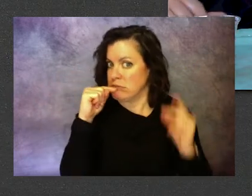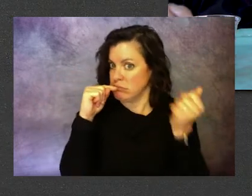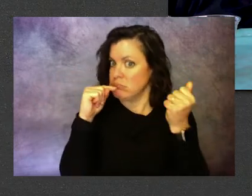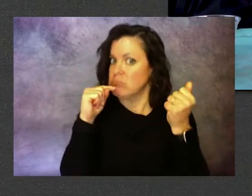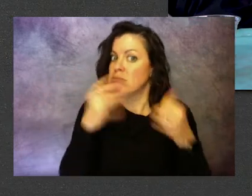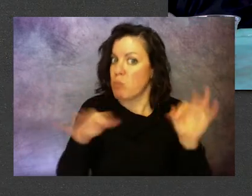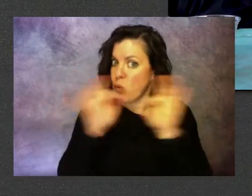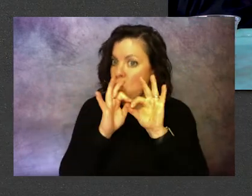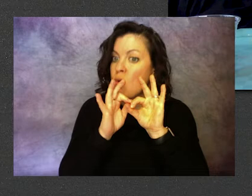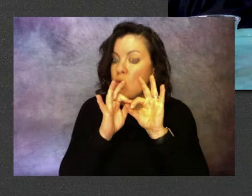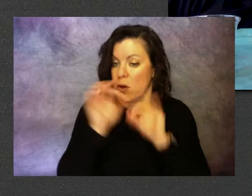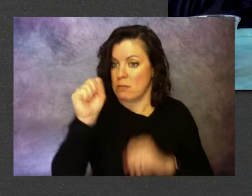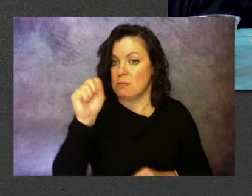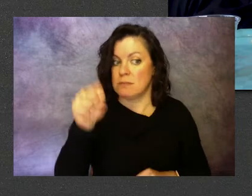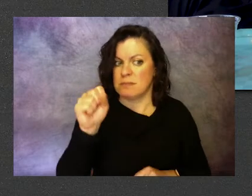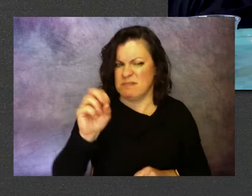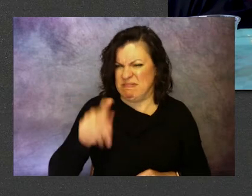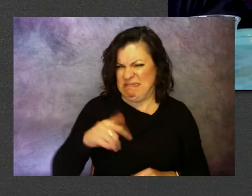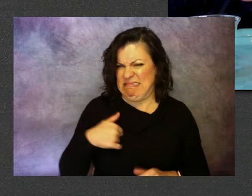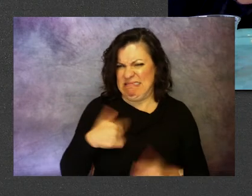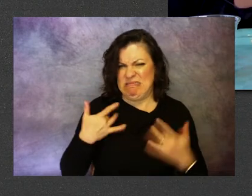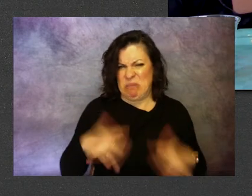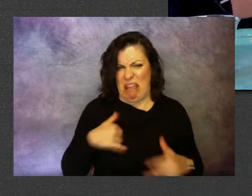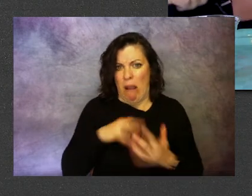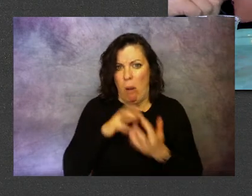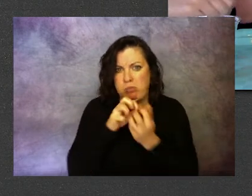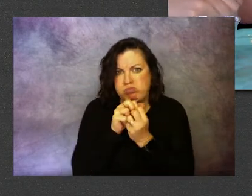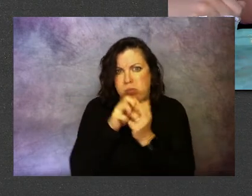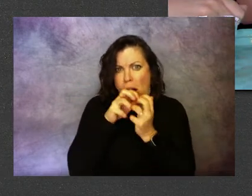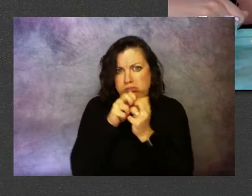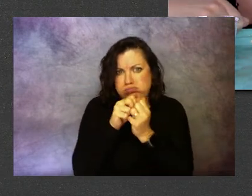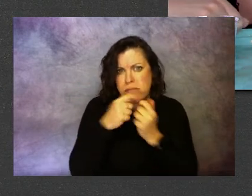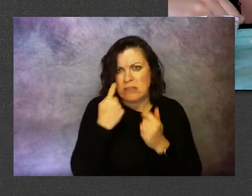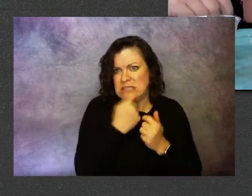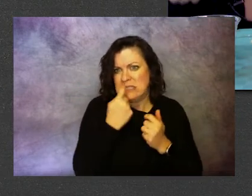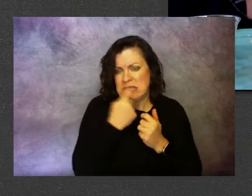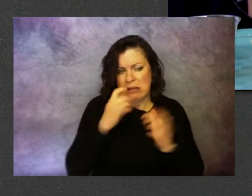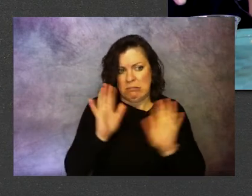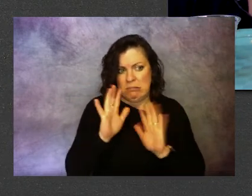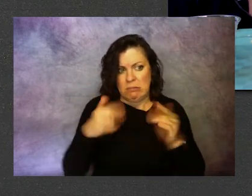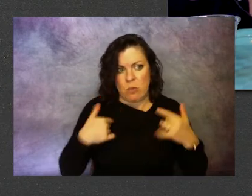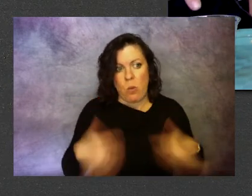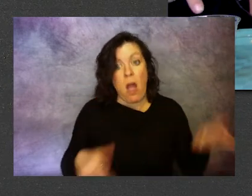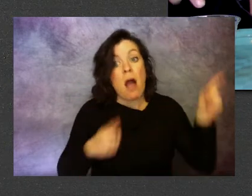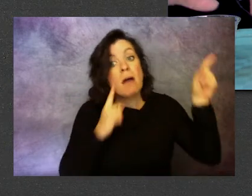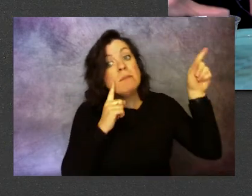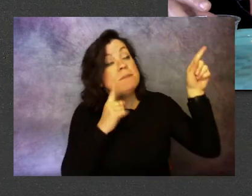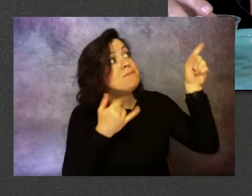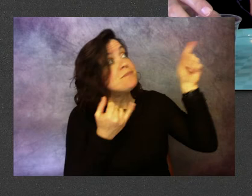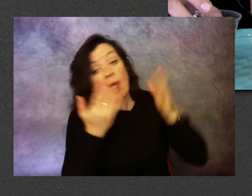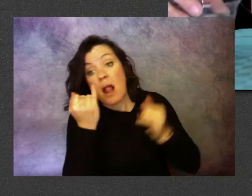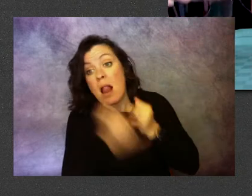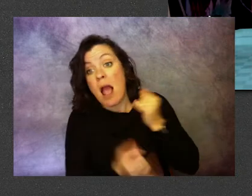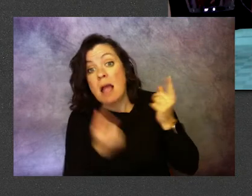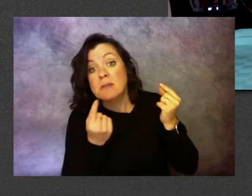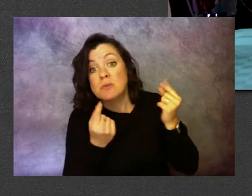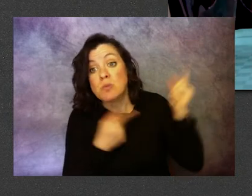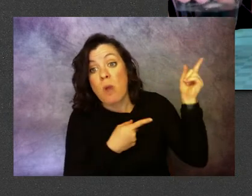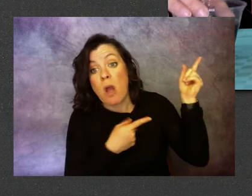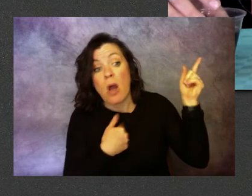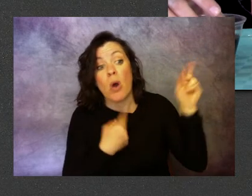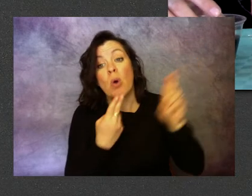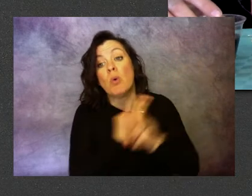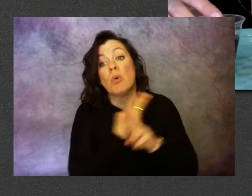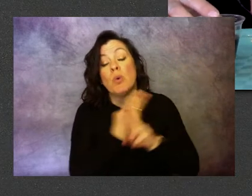Okay, let me wipe my fingers off on that. Let's see what else we have. This one here, I put